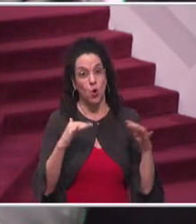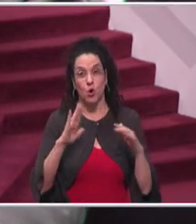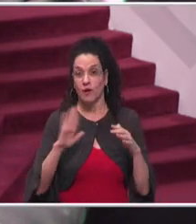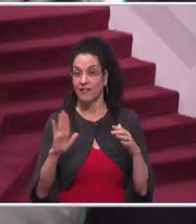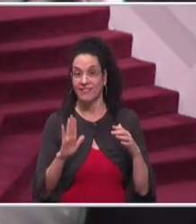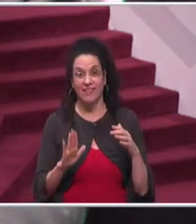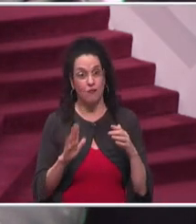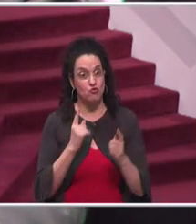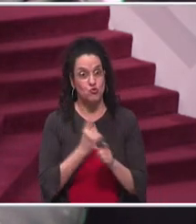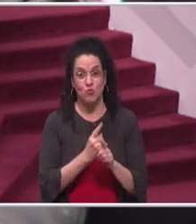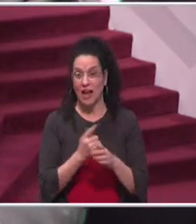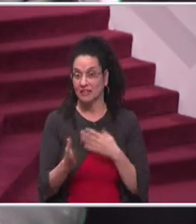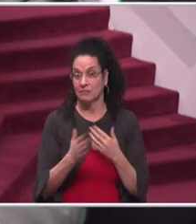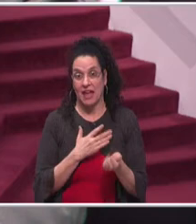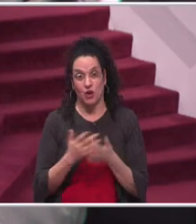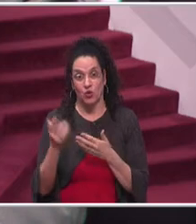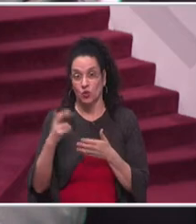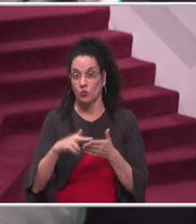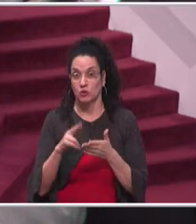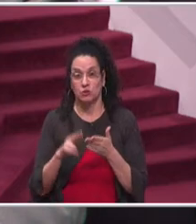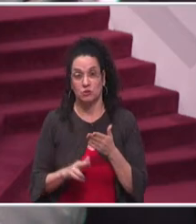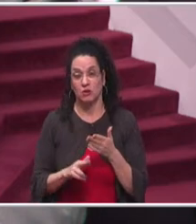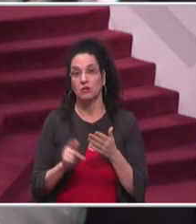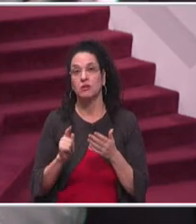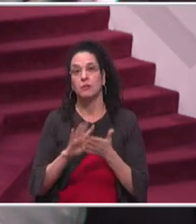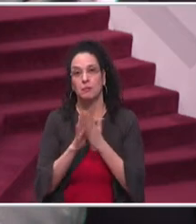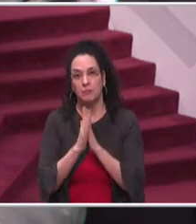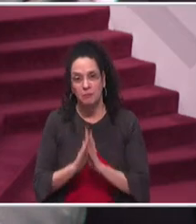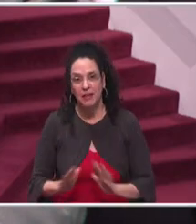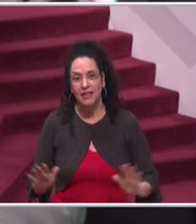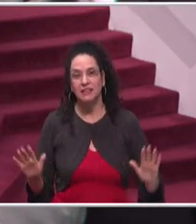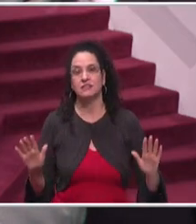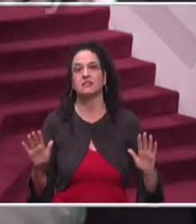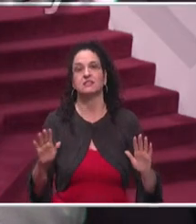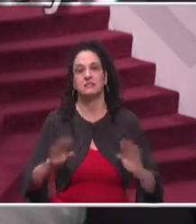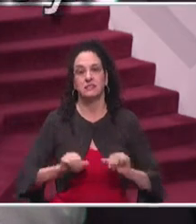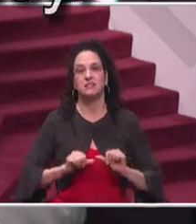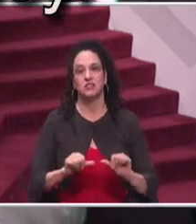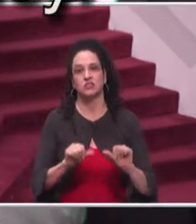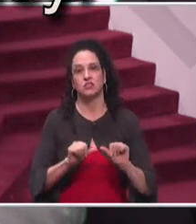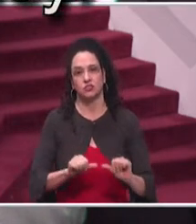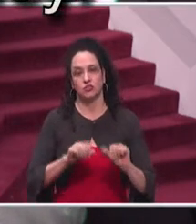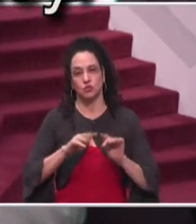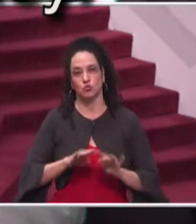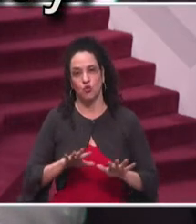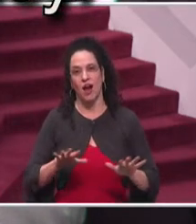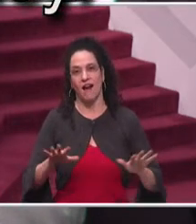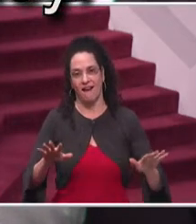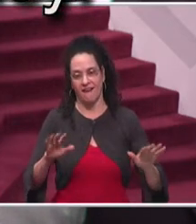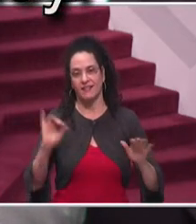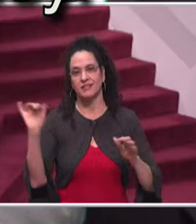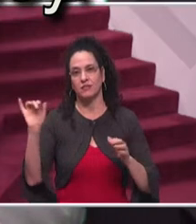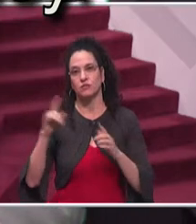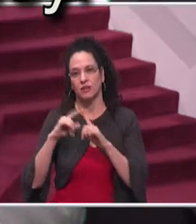May the peace of the risen Christ cause the fury of war to vanish from the face of the earth.